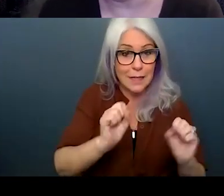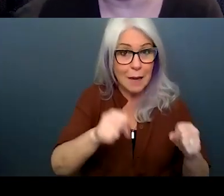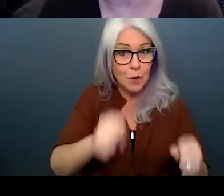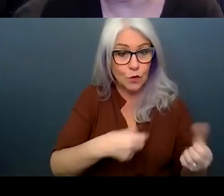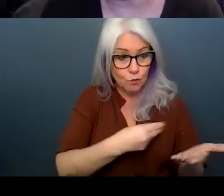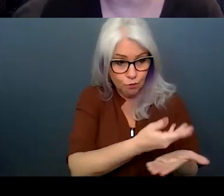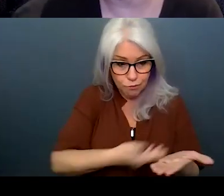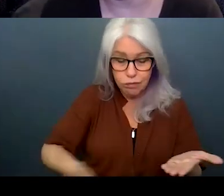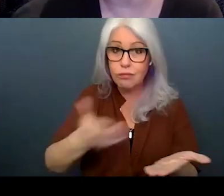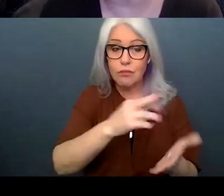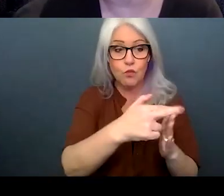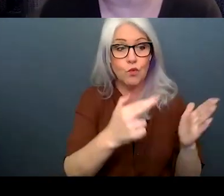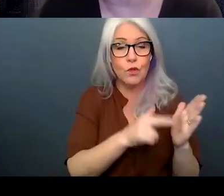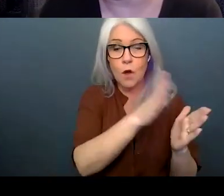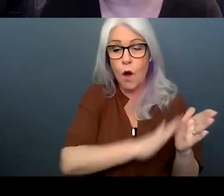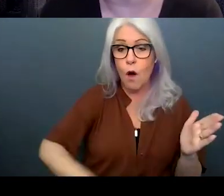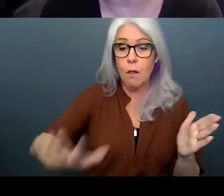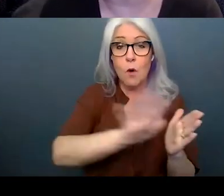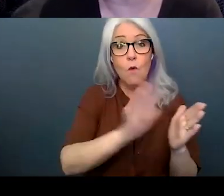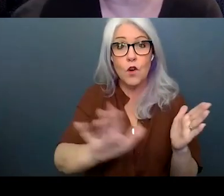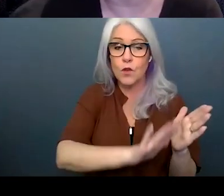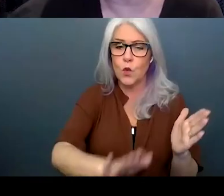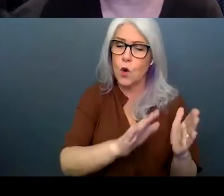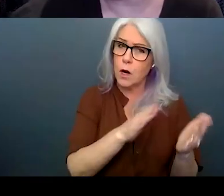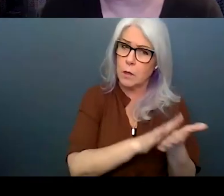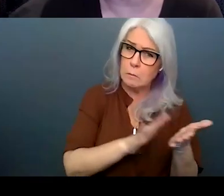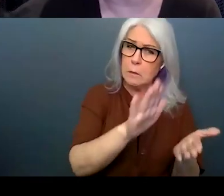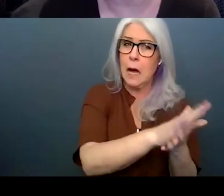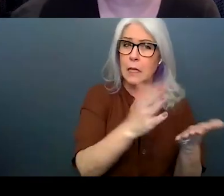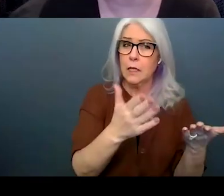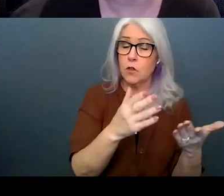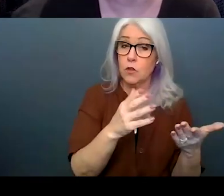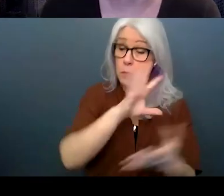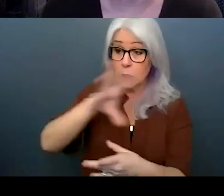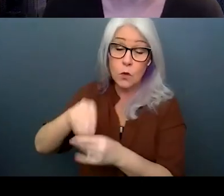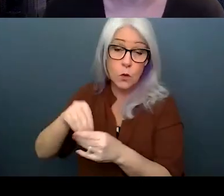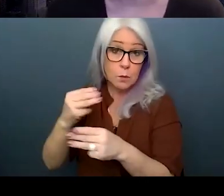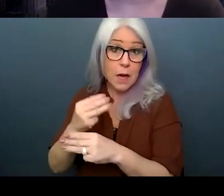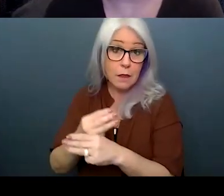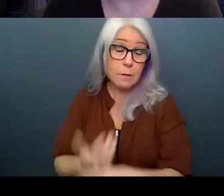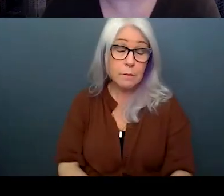can impact you across your fields and in all of your courses, including mathematics. So